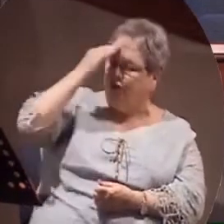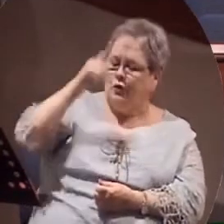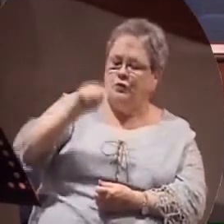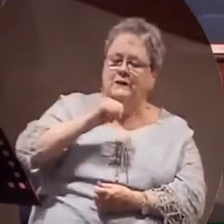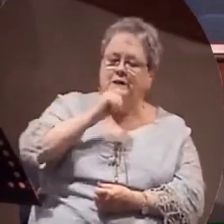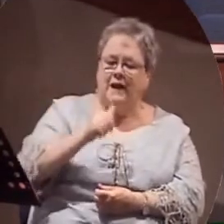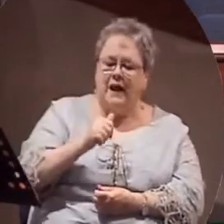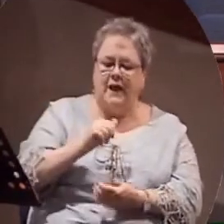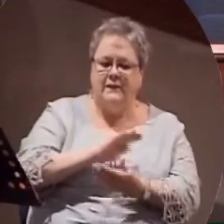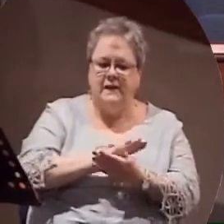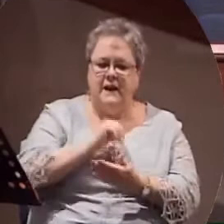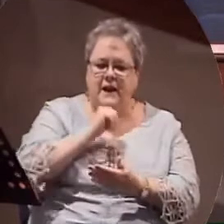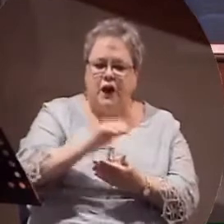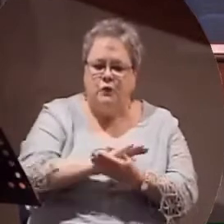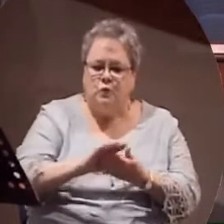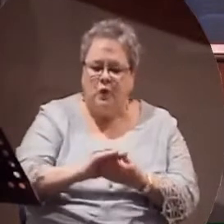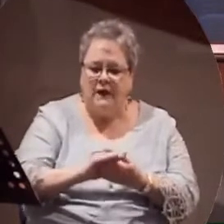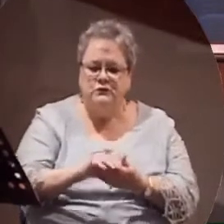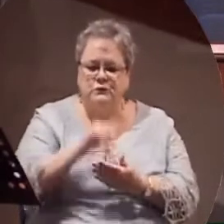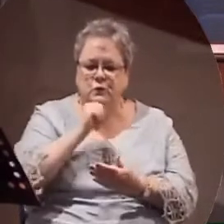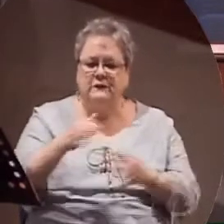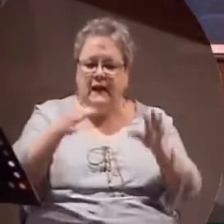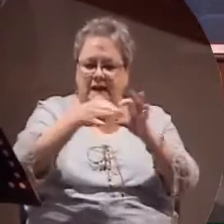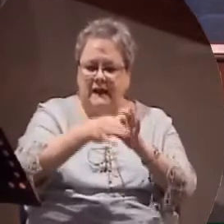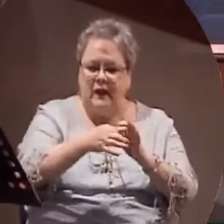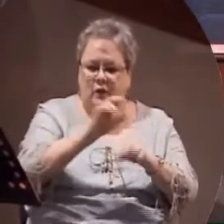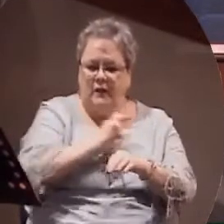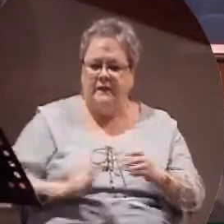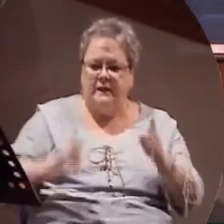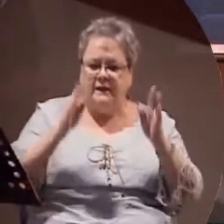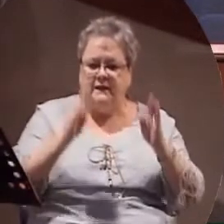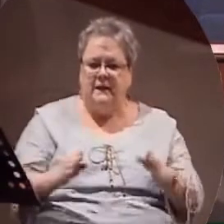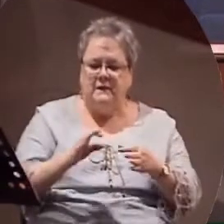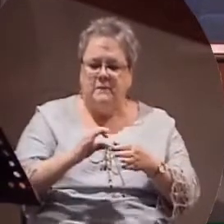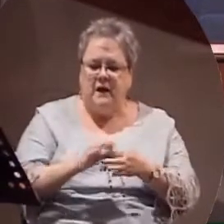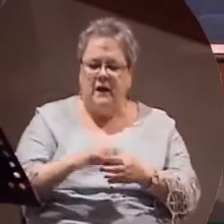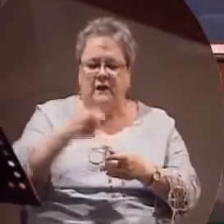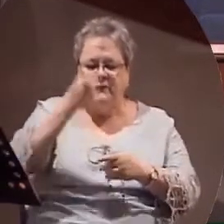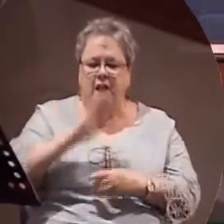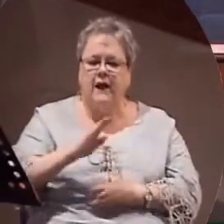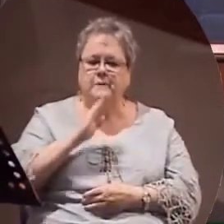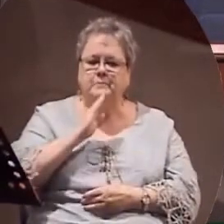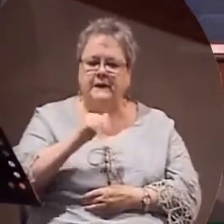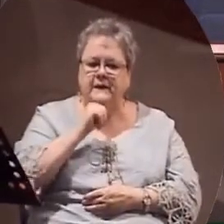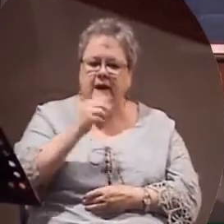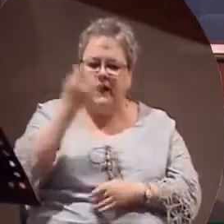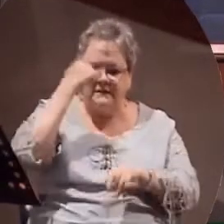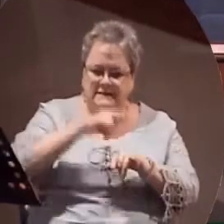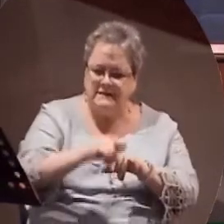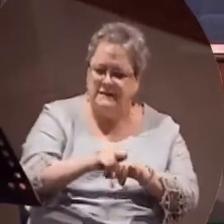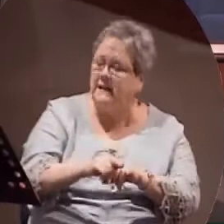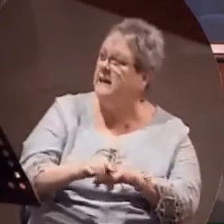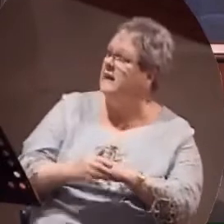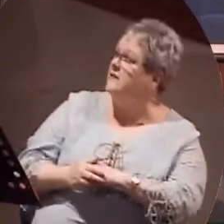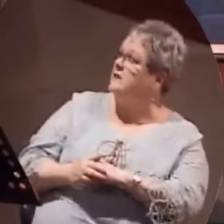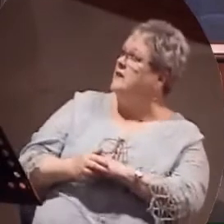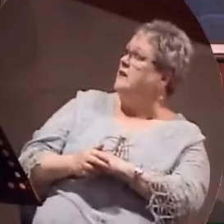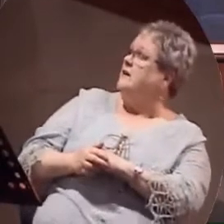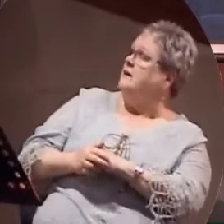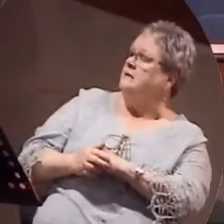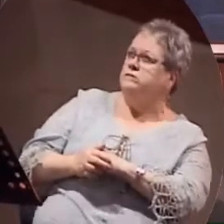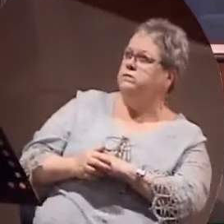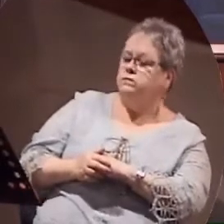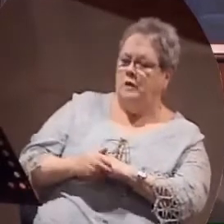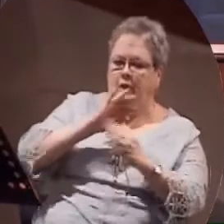the unrighteous shall not inherit the kingdom of God? Be not deceived, neither fornicators, nor idolaters, nor adulterers,